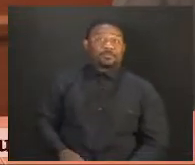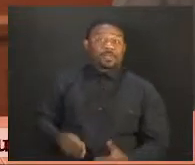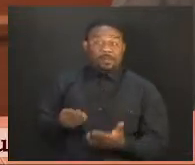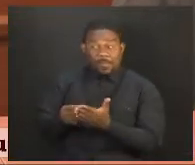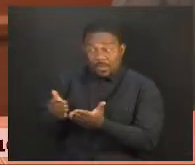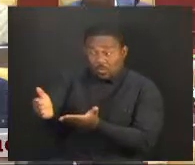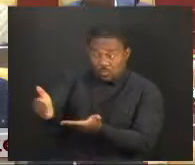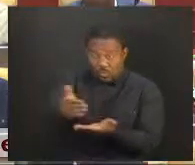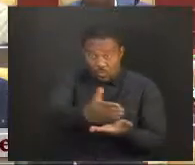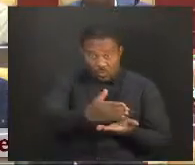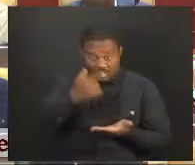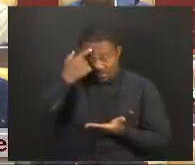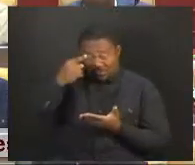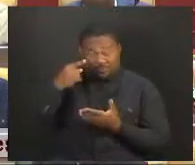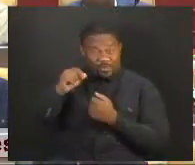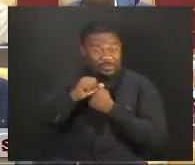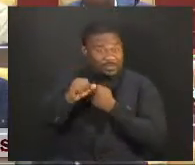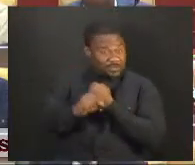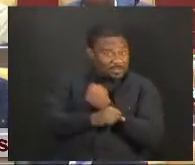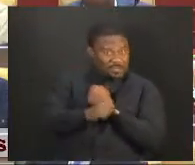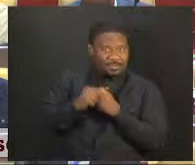to